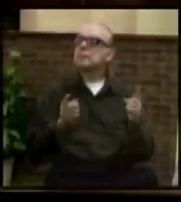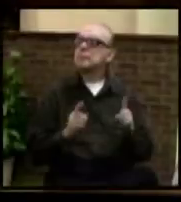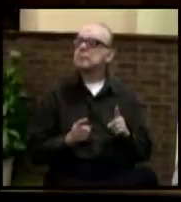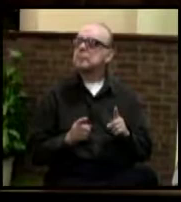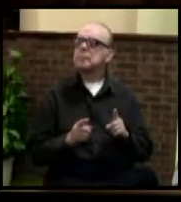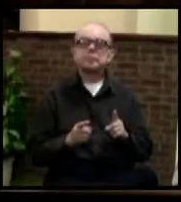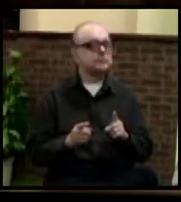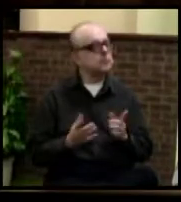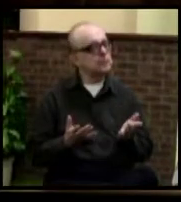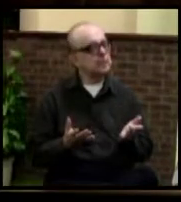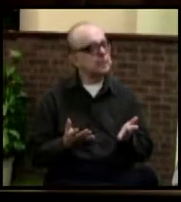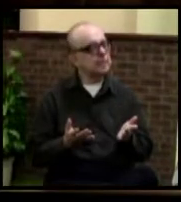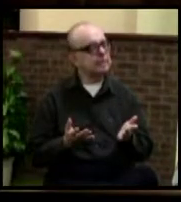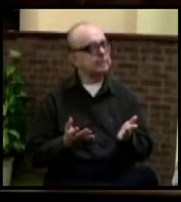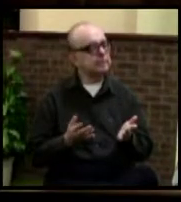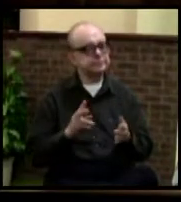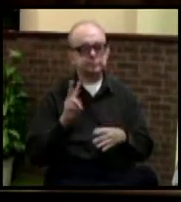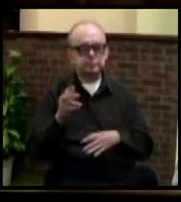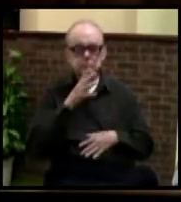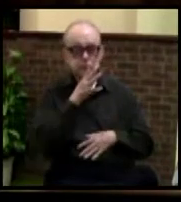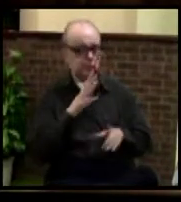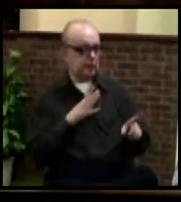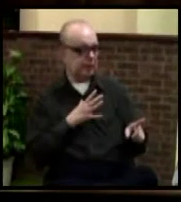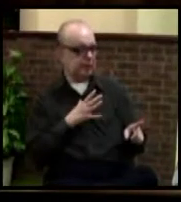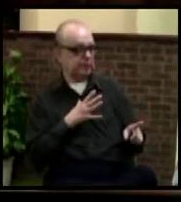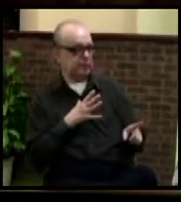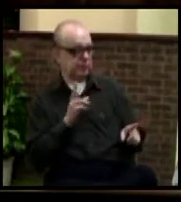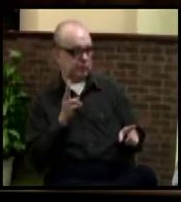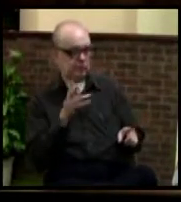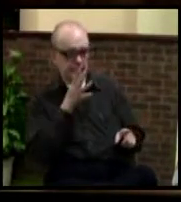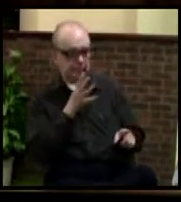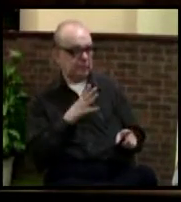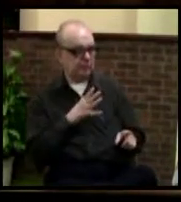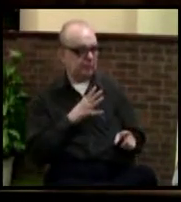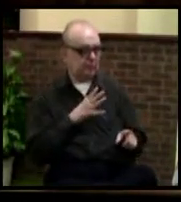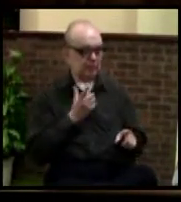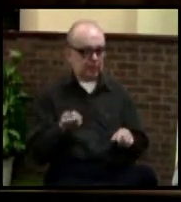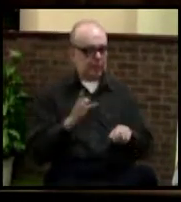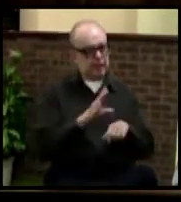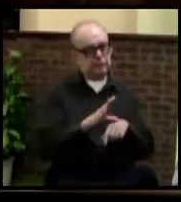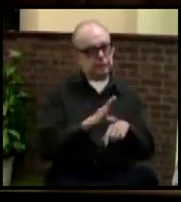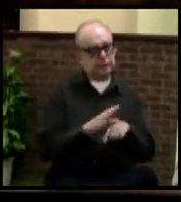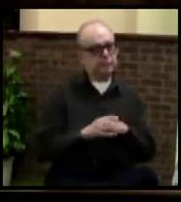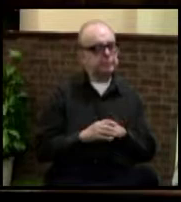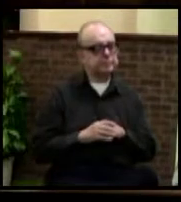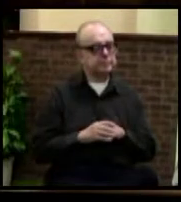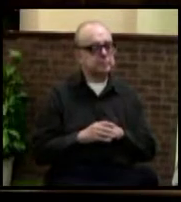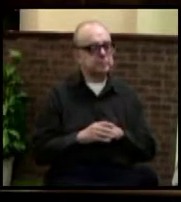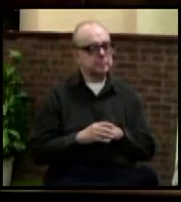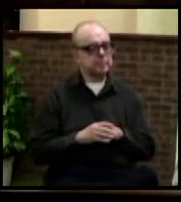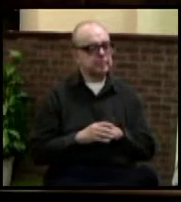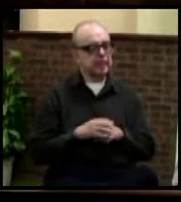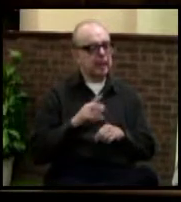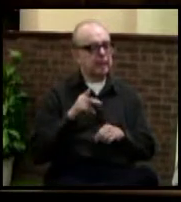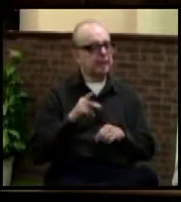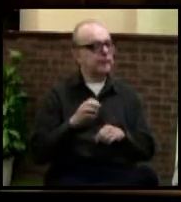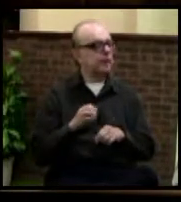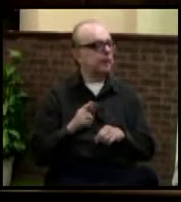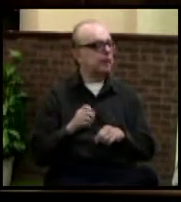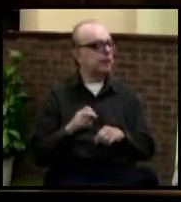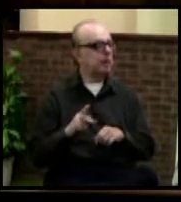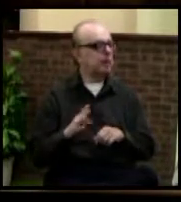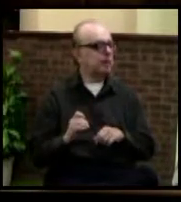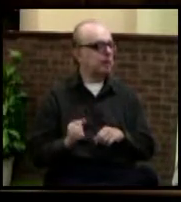So what happens is that there were two ladies in this church at